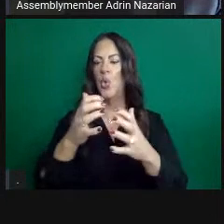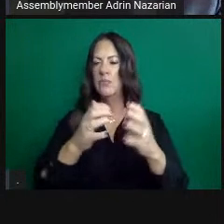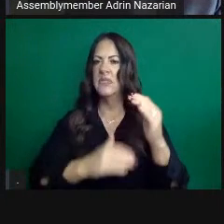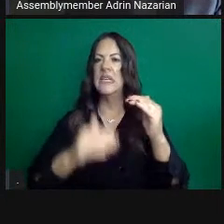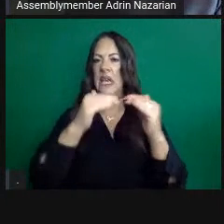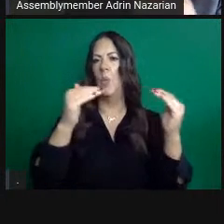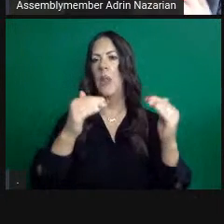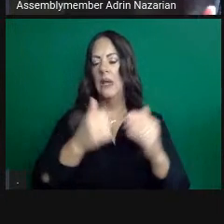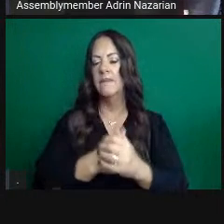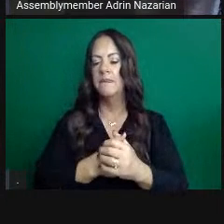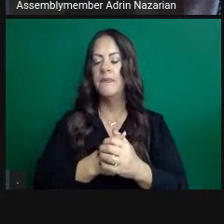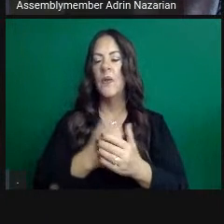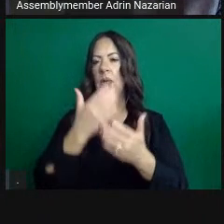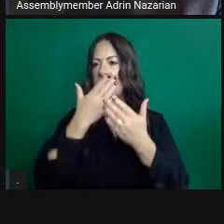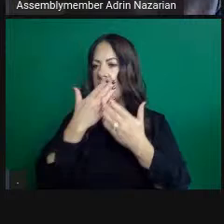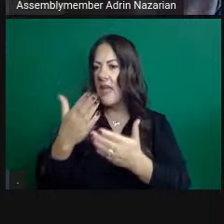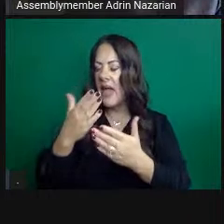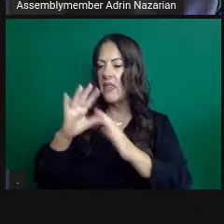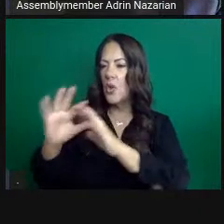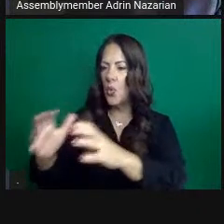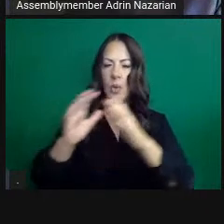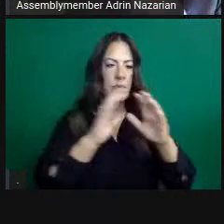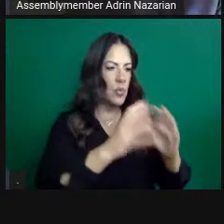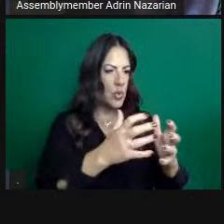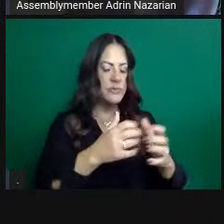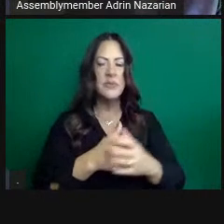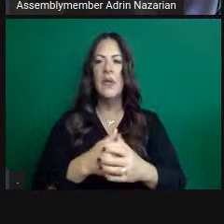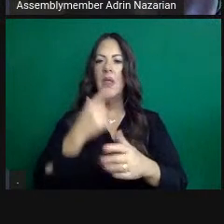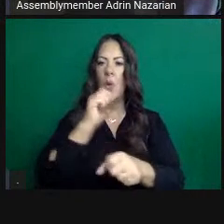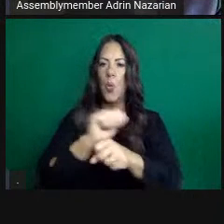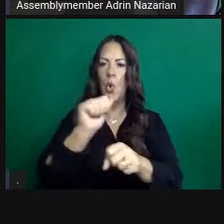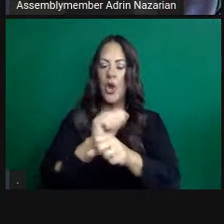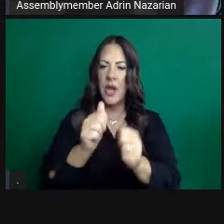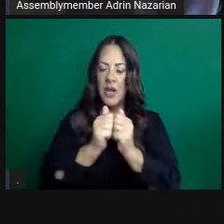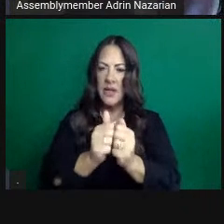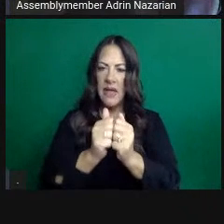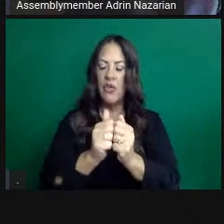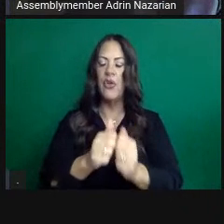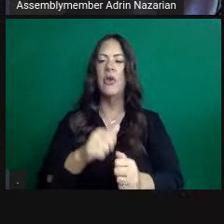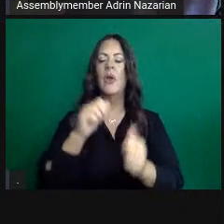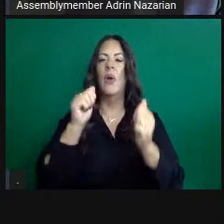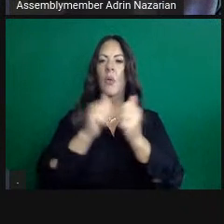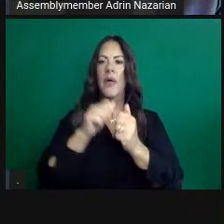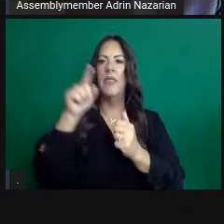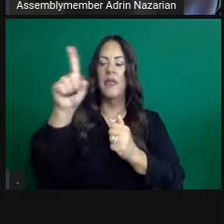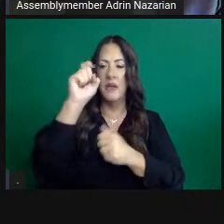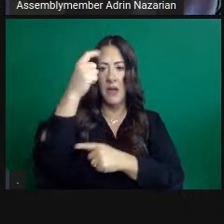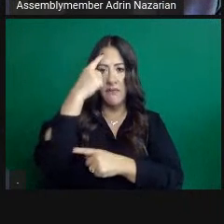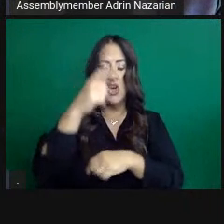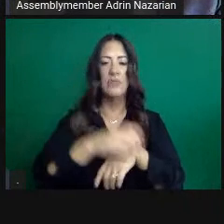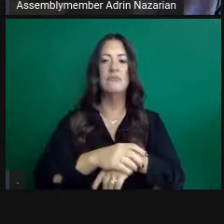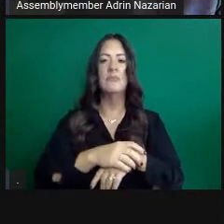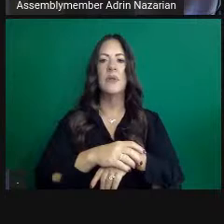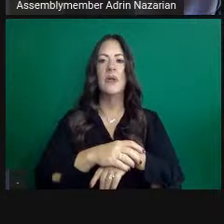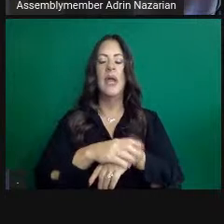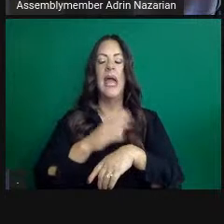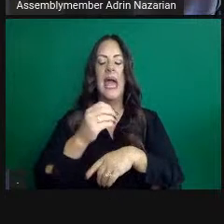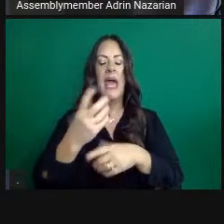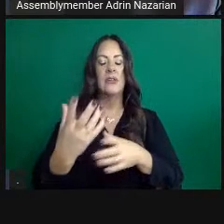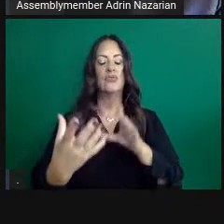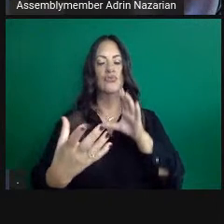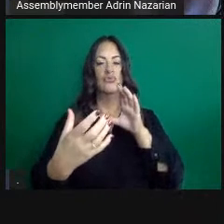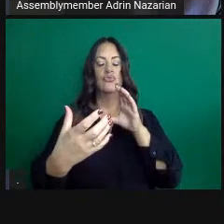to say, as we're working through the master plan, working with the administration and collaborating with the legislature